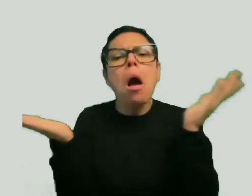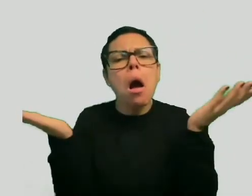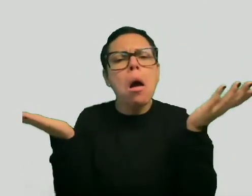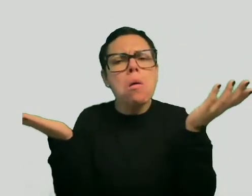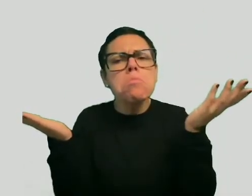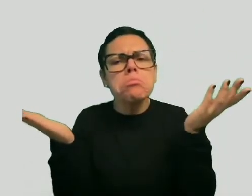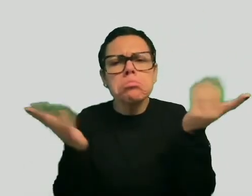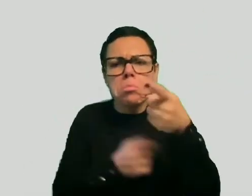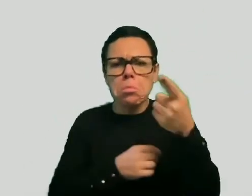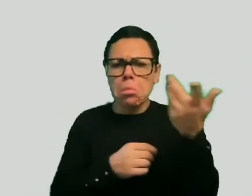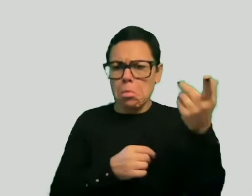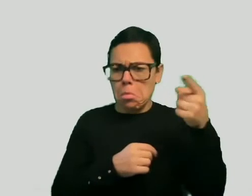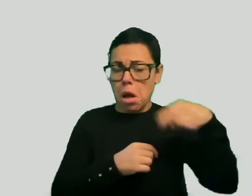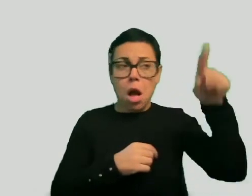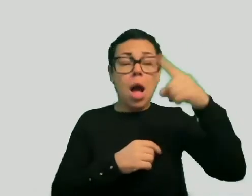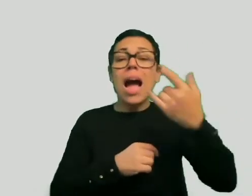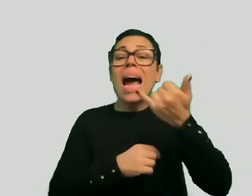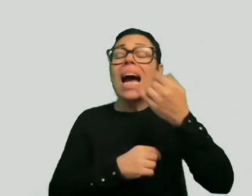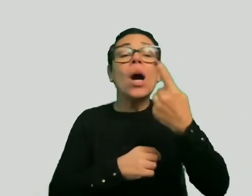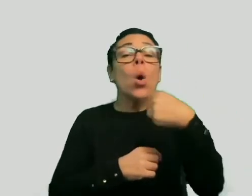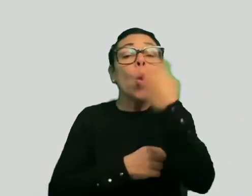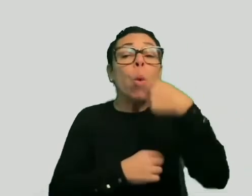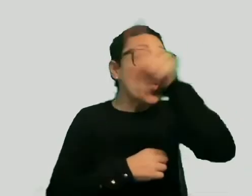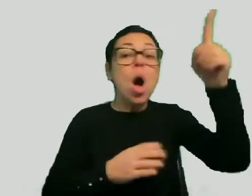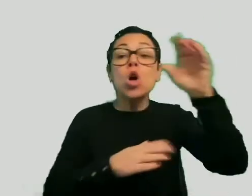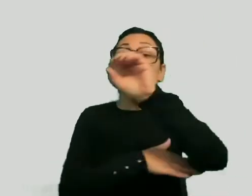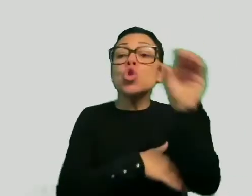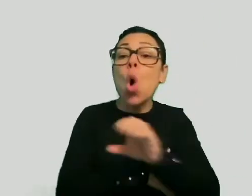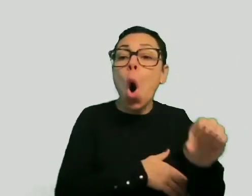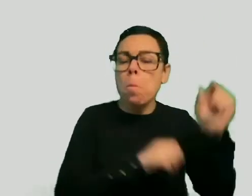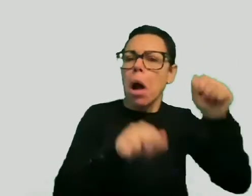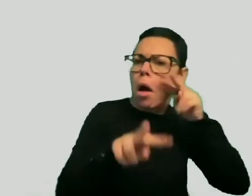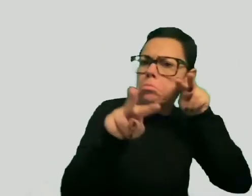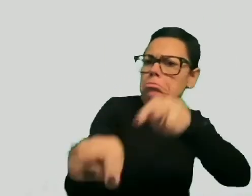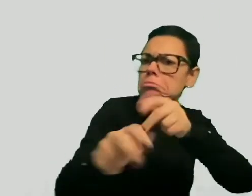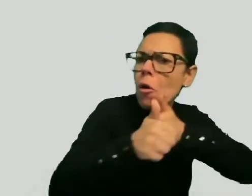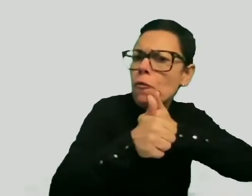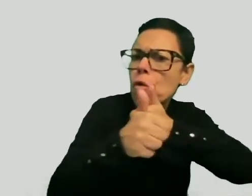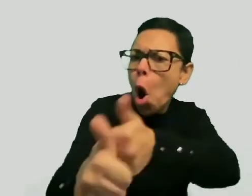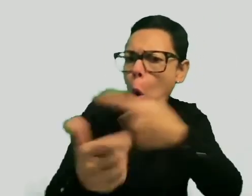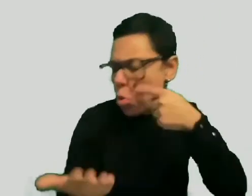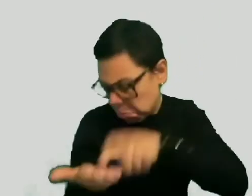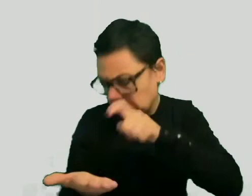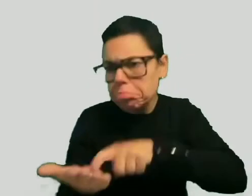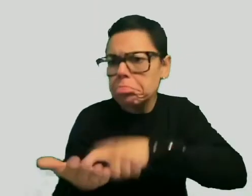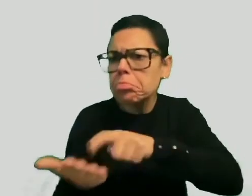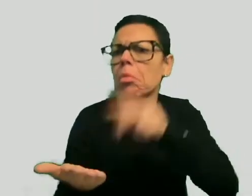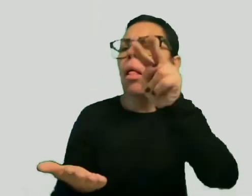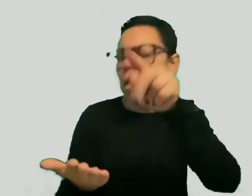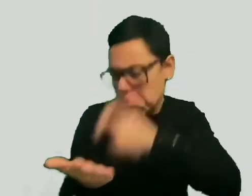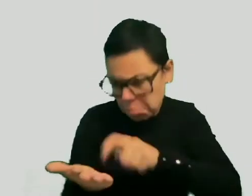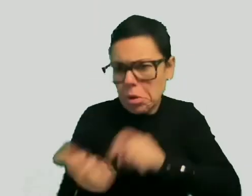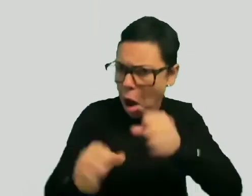about it, and then you can submit your suggestions here. I'm gonna see, the first one is coming in.